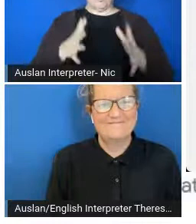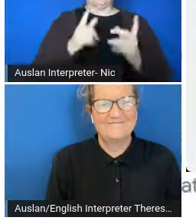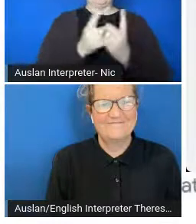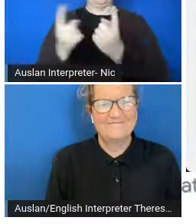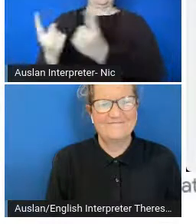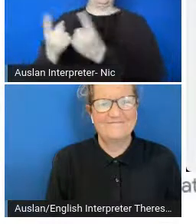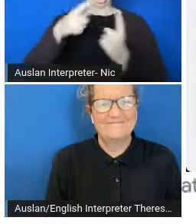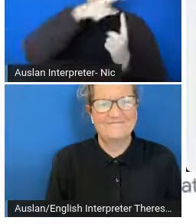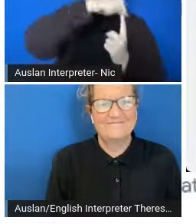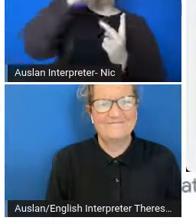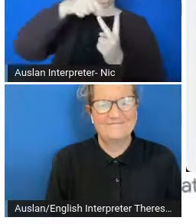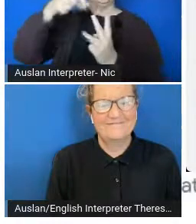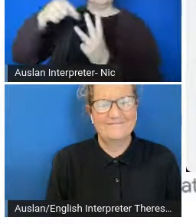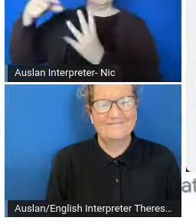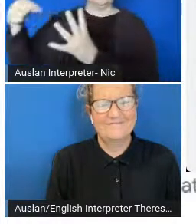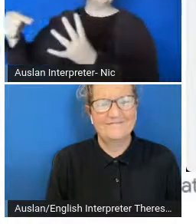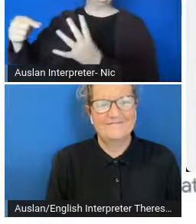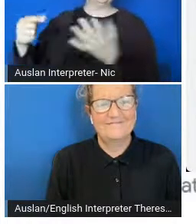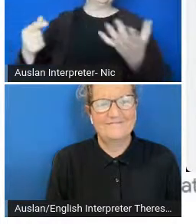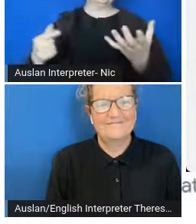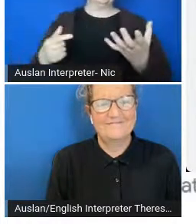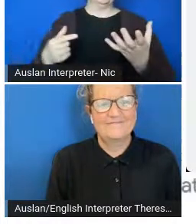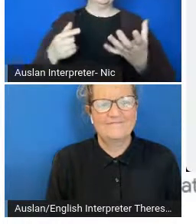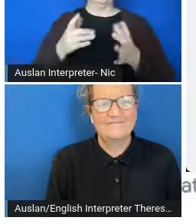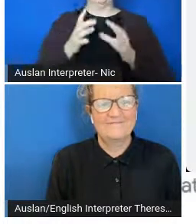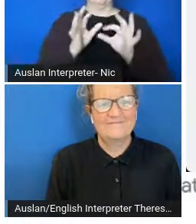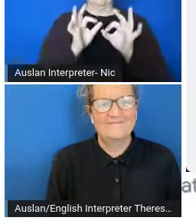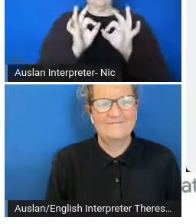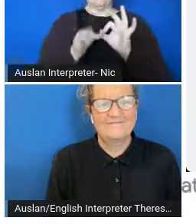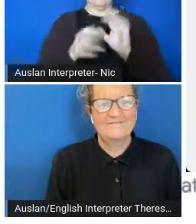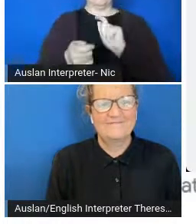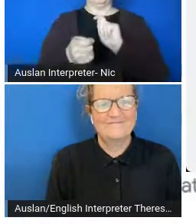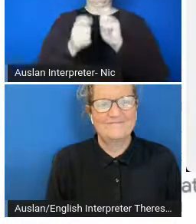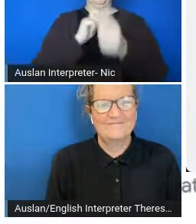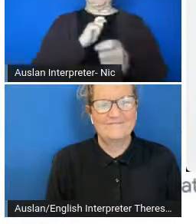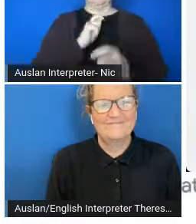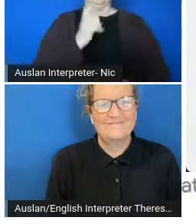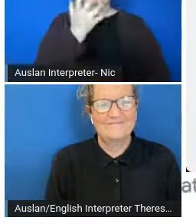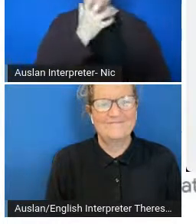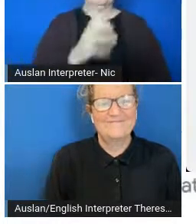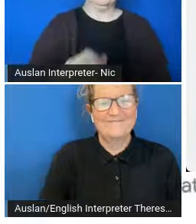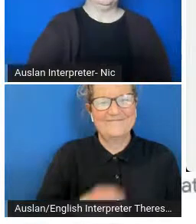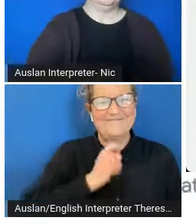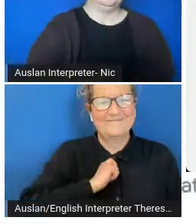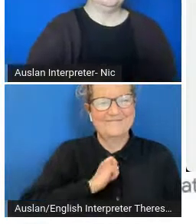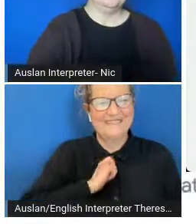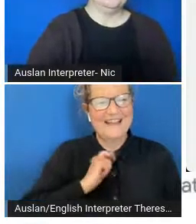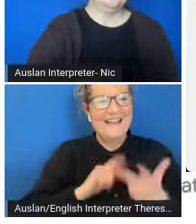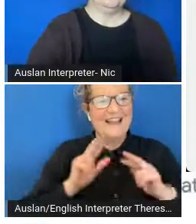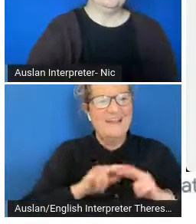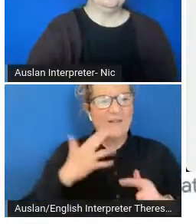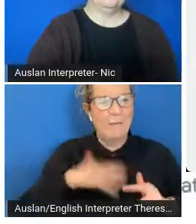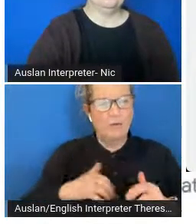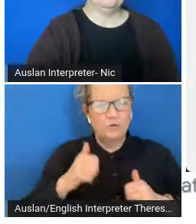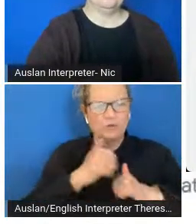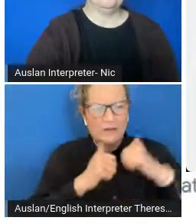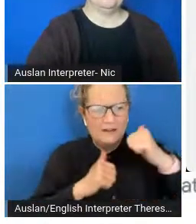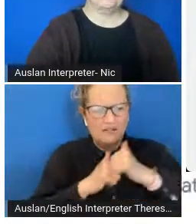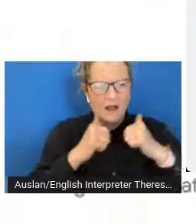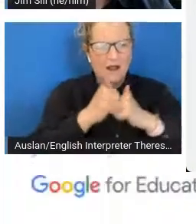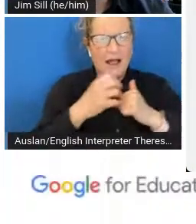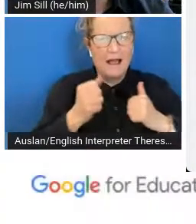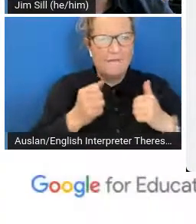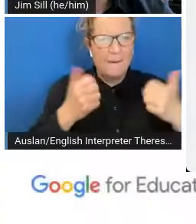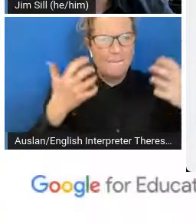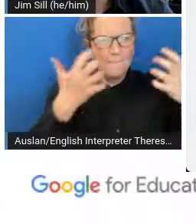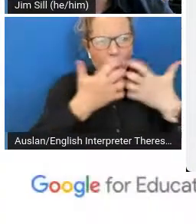to structure their learning from the design project and they want to have multiple pages to show their work, there is that